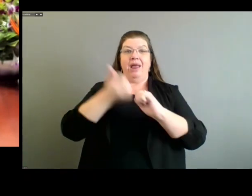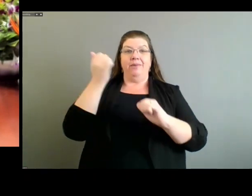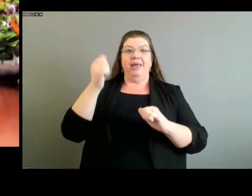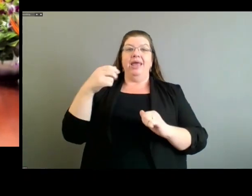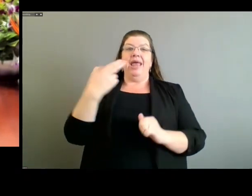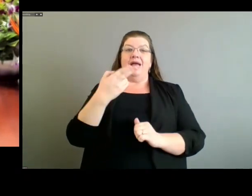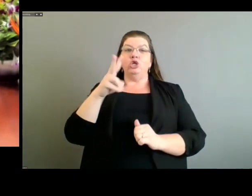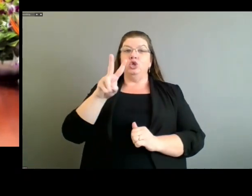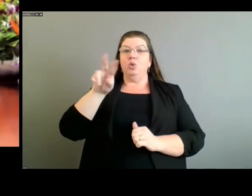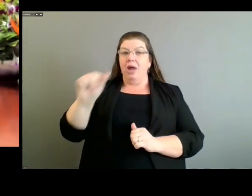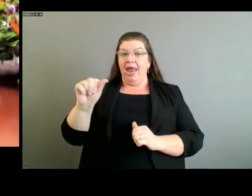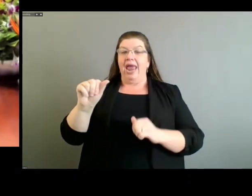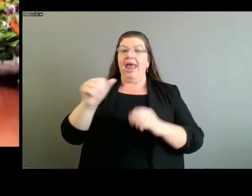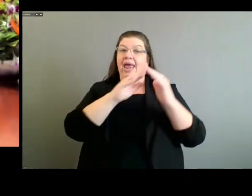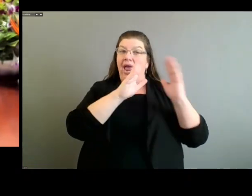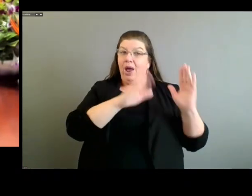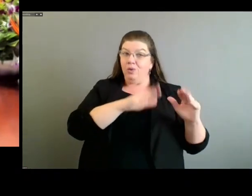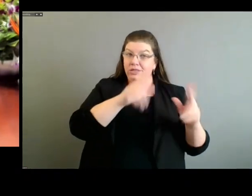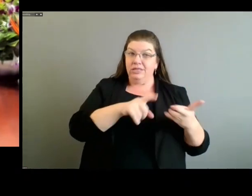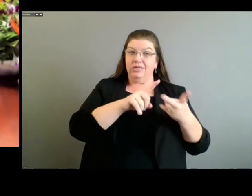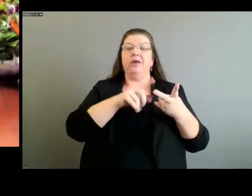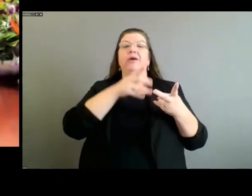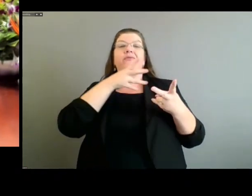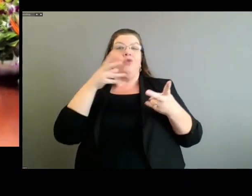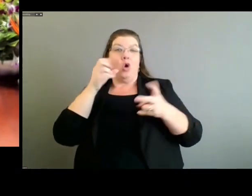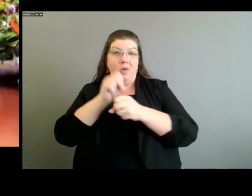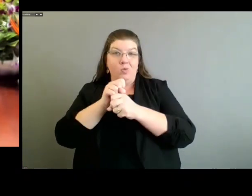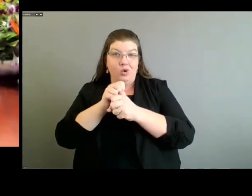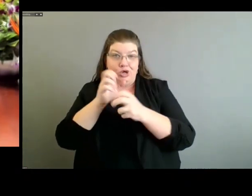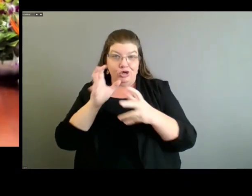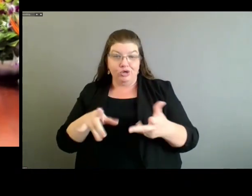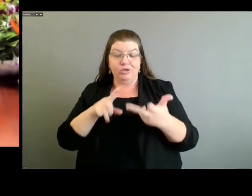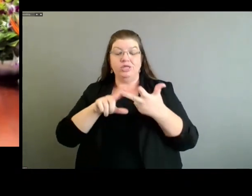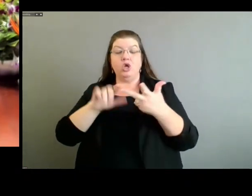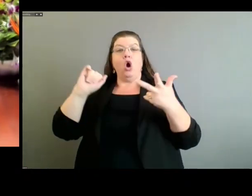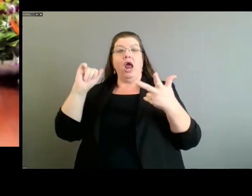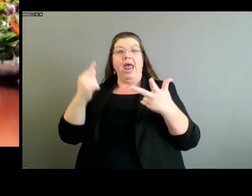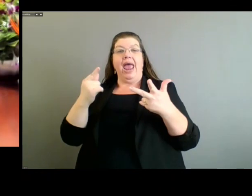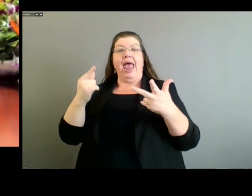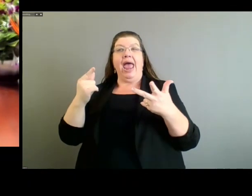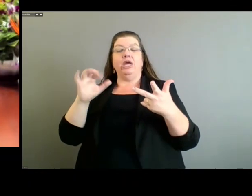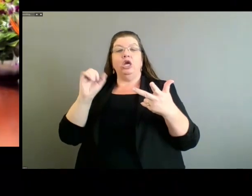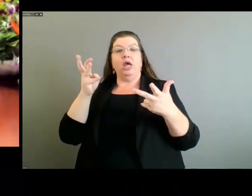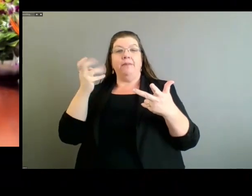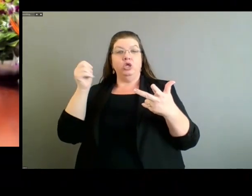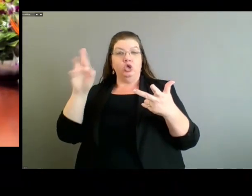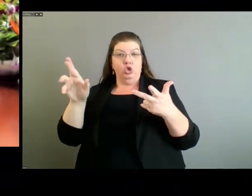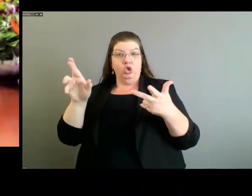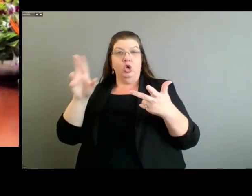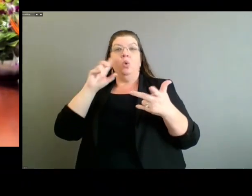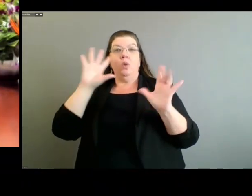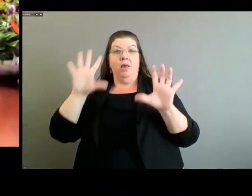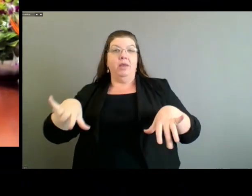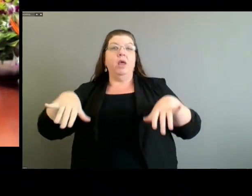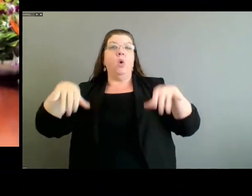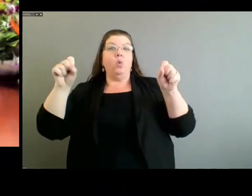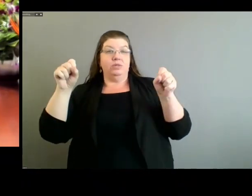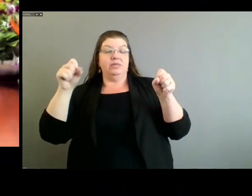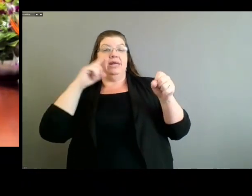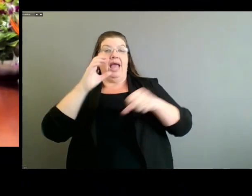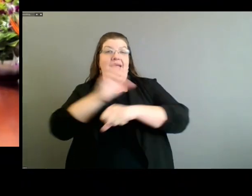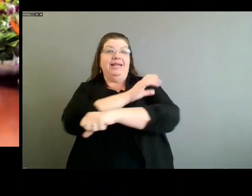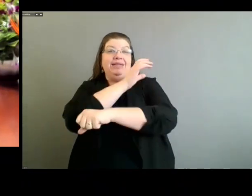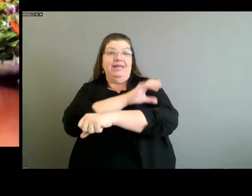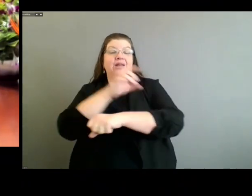H2A housing, farm workers. Our ag commissioner will be hosting a